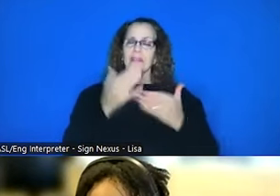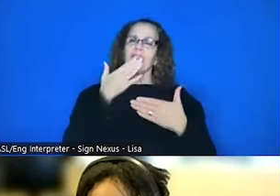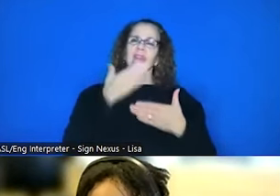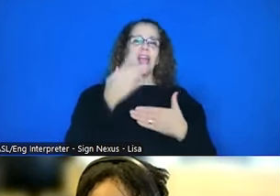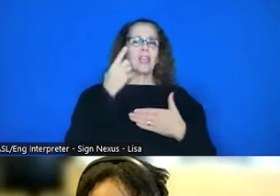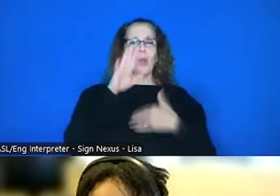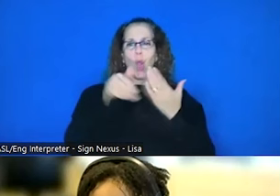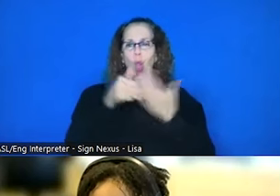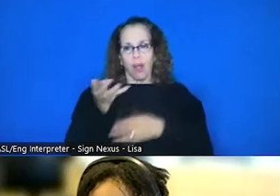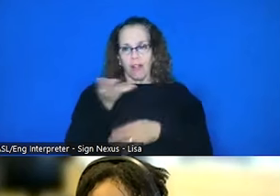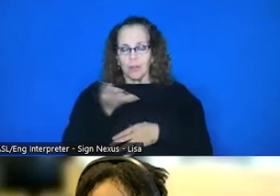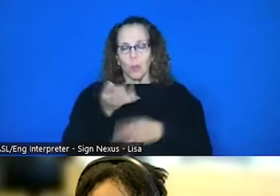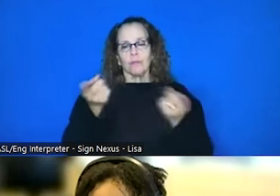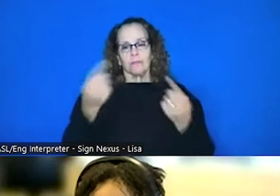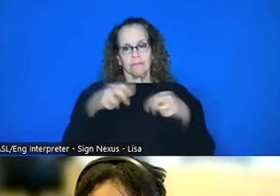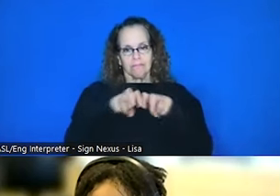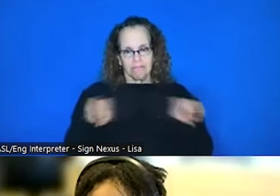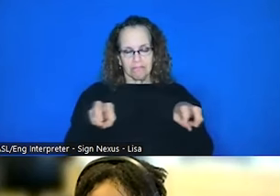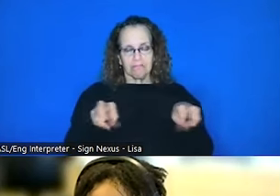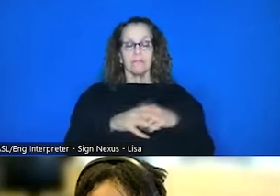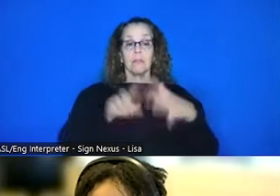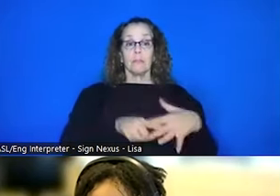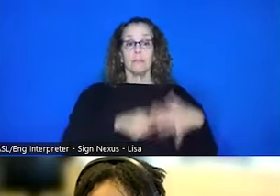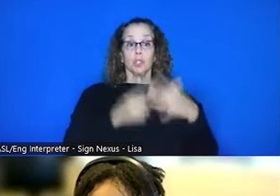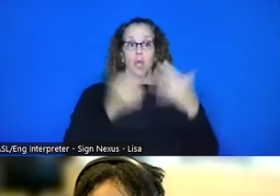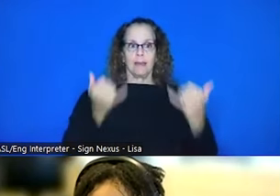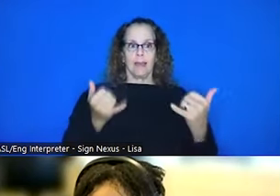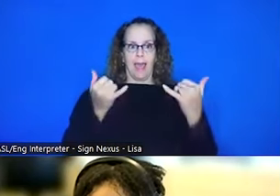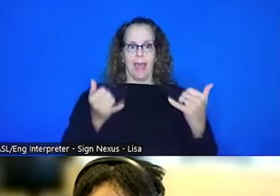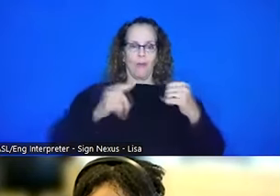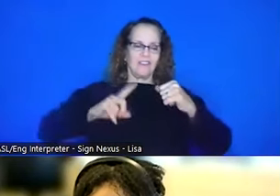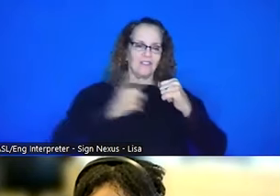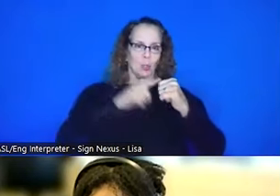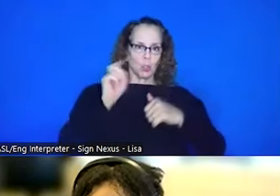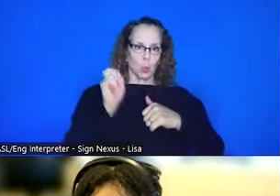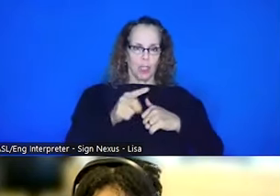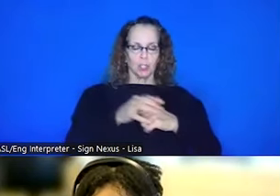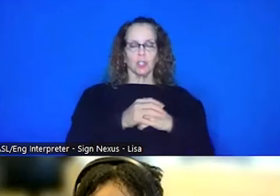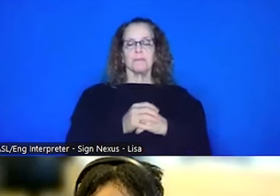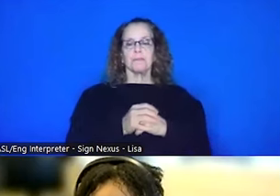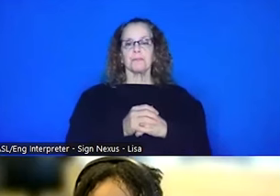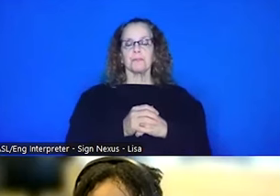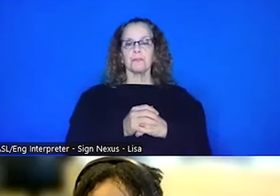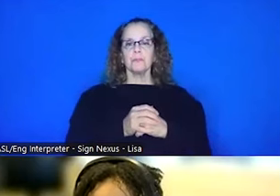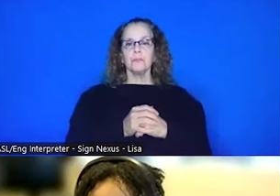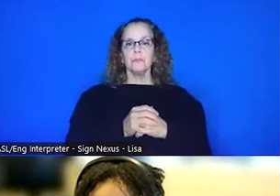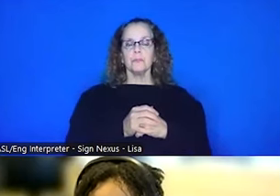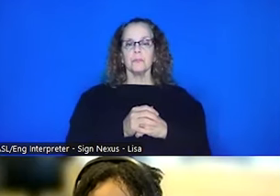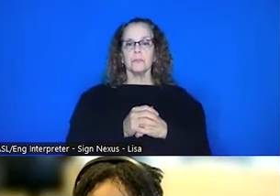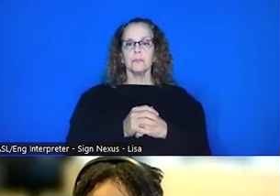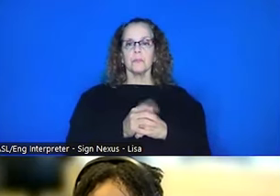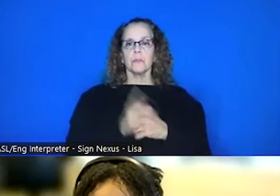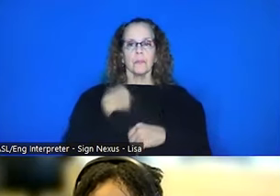So we're going to get started right now into our first question, which is that We know that transgender